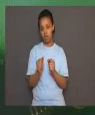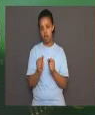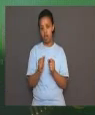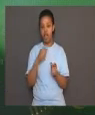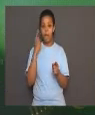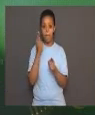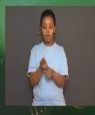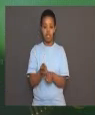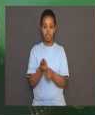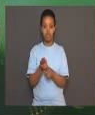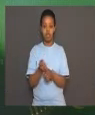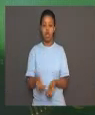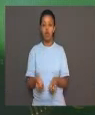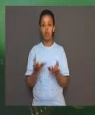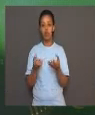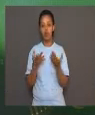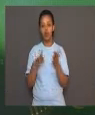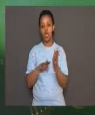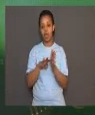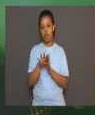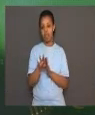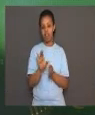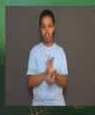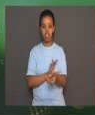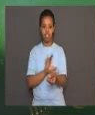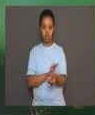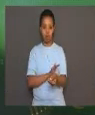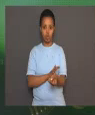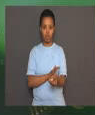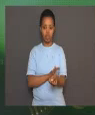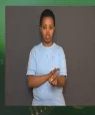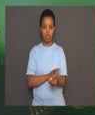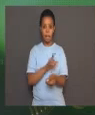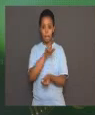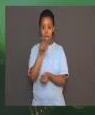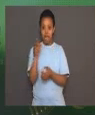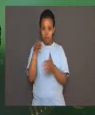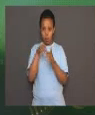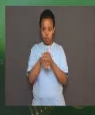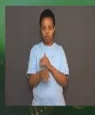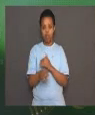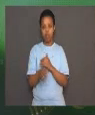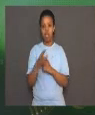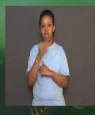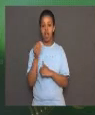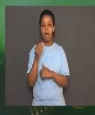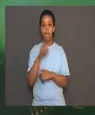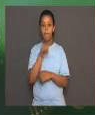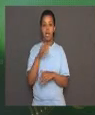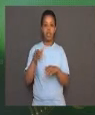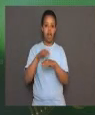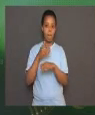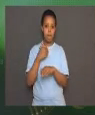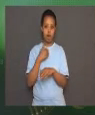fact, there are more bacterial cells inside you and on you than there